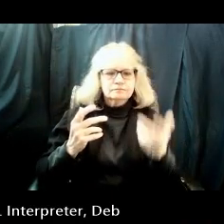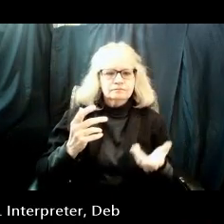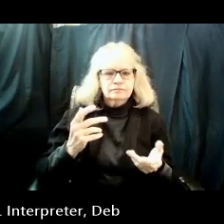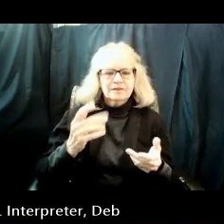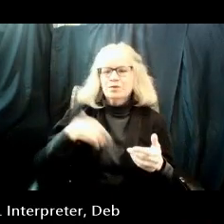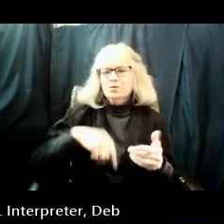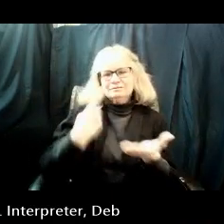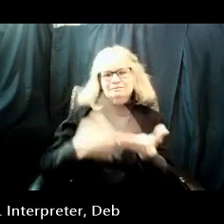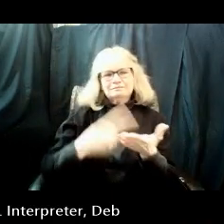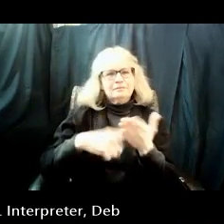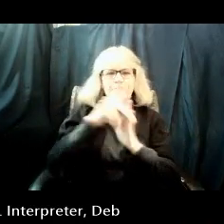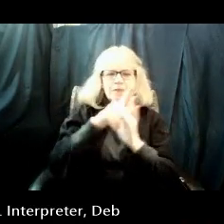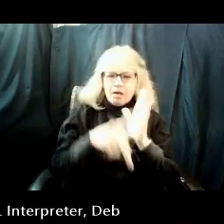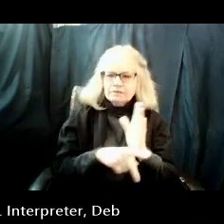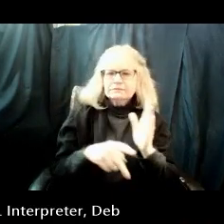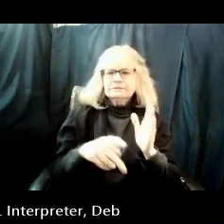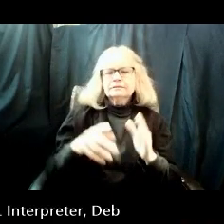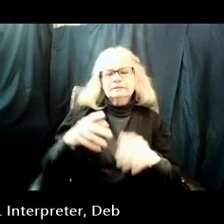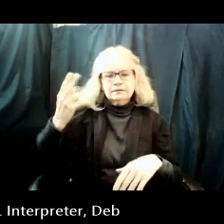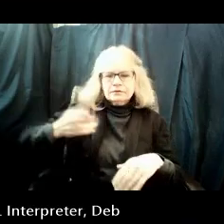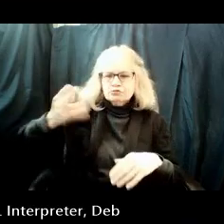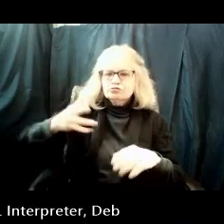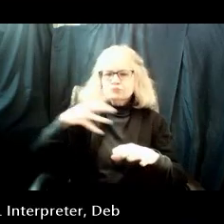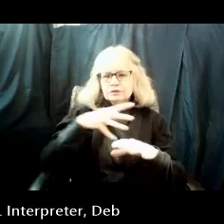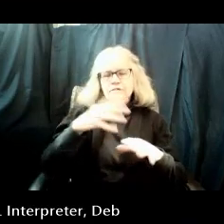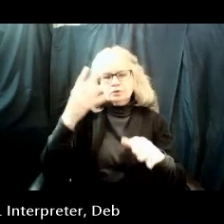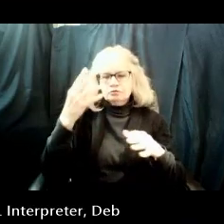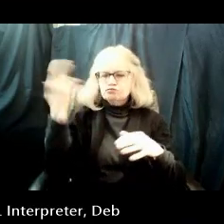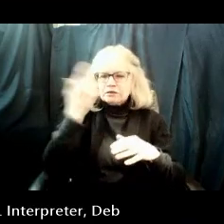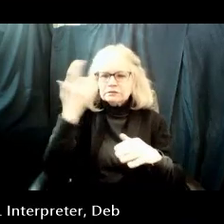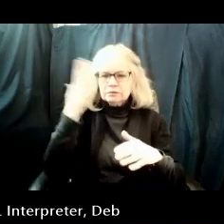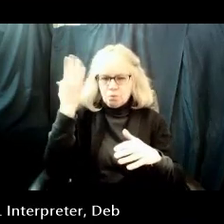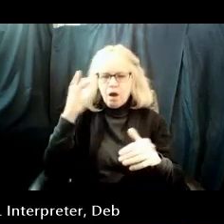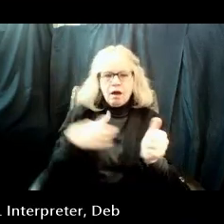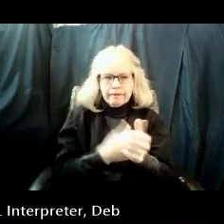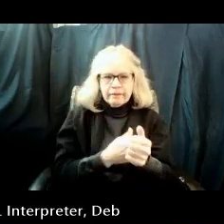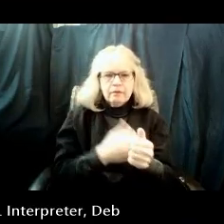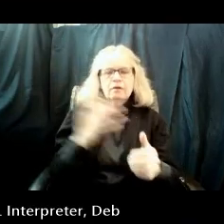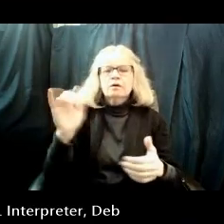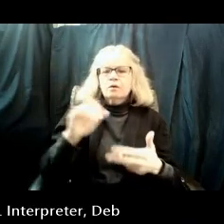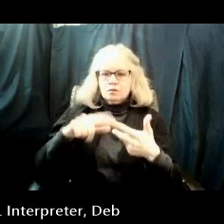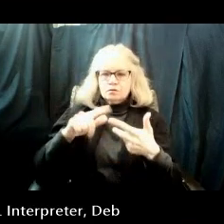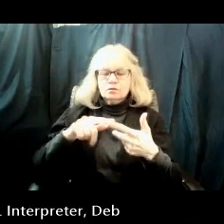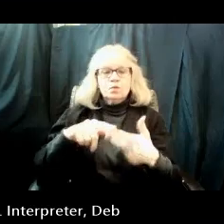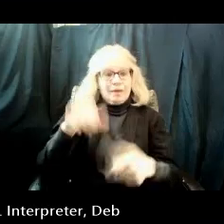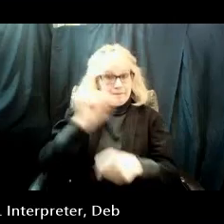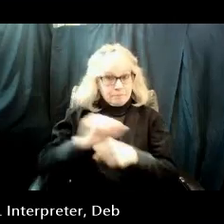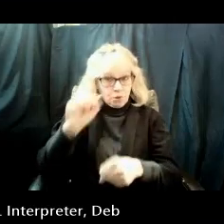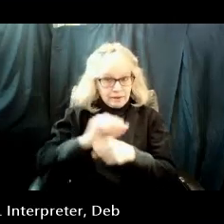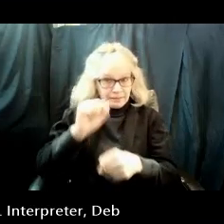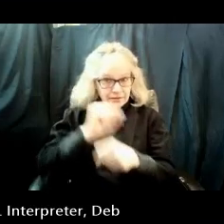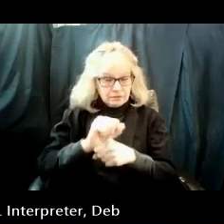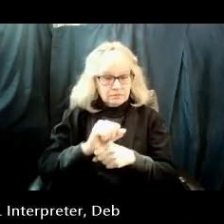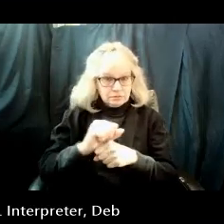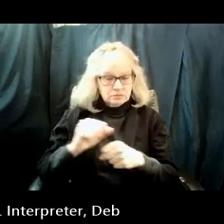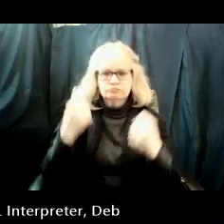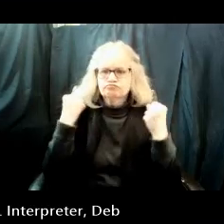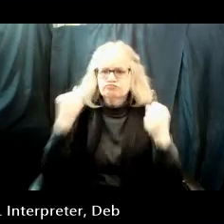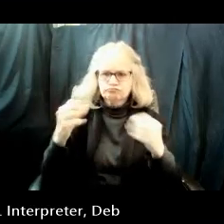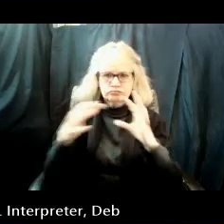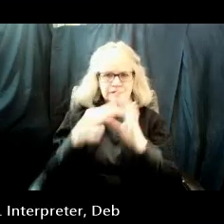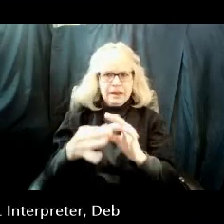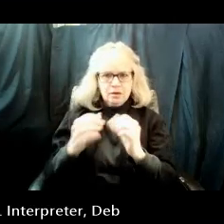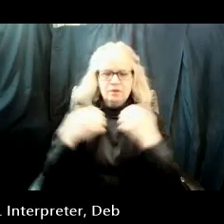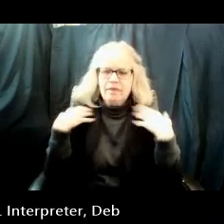policy and historical roots of where this has come from. We also know that employment, gainful employment, has such a strong connection to health